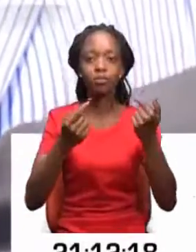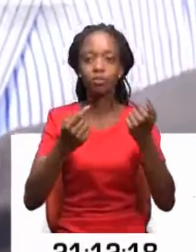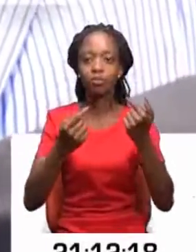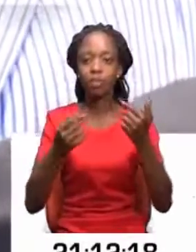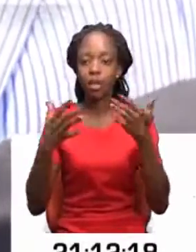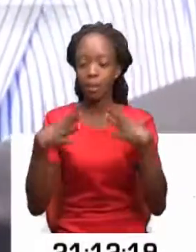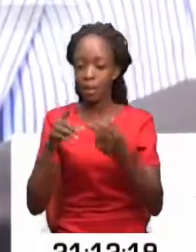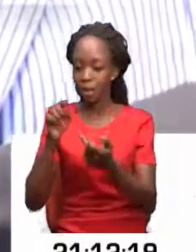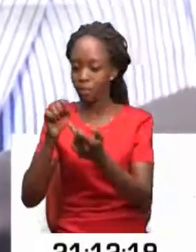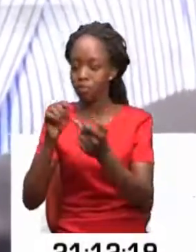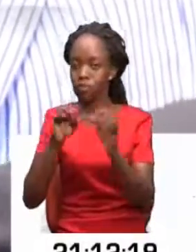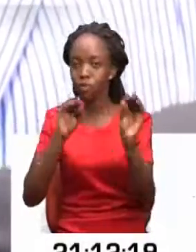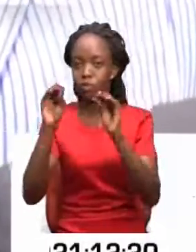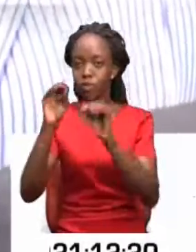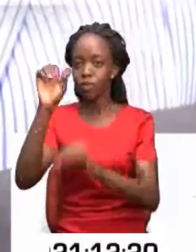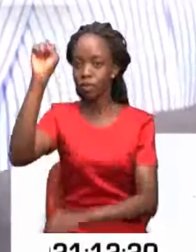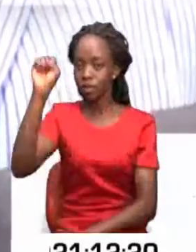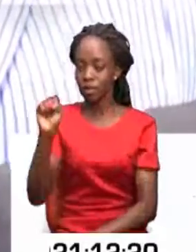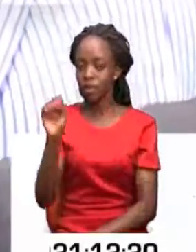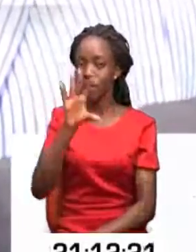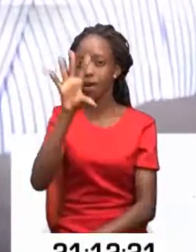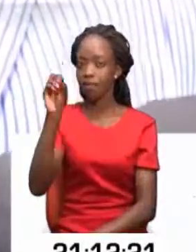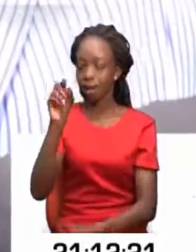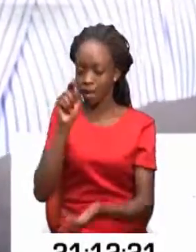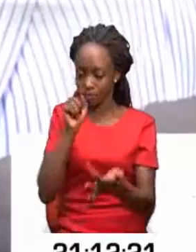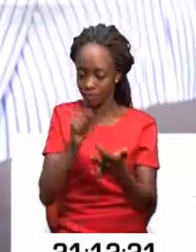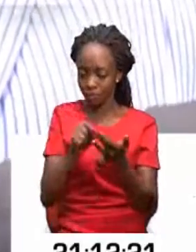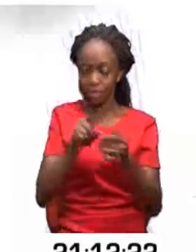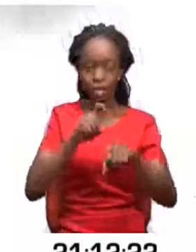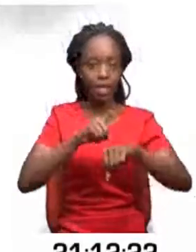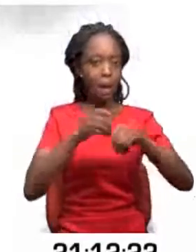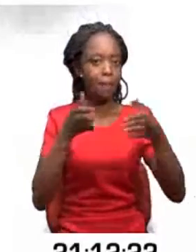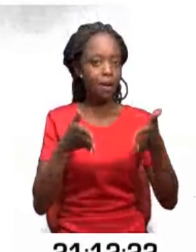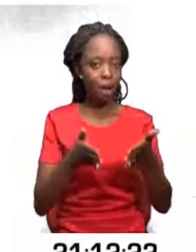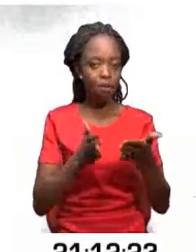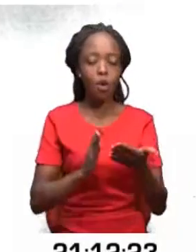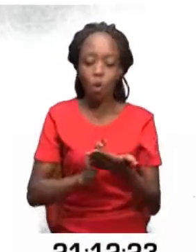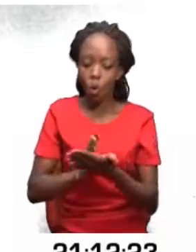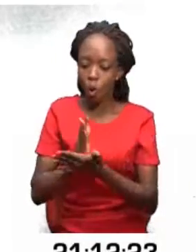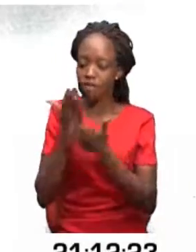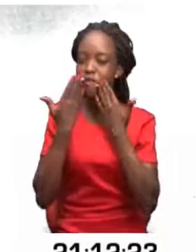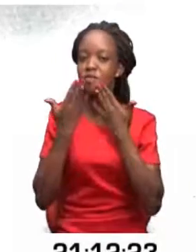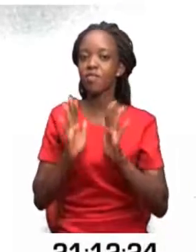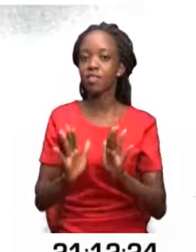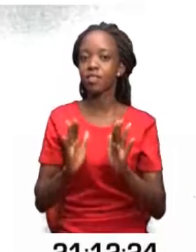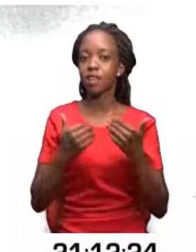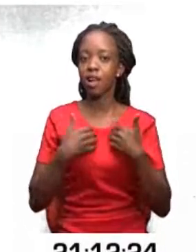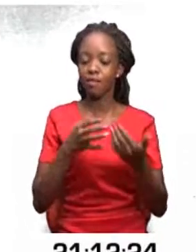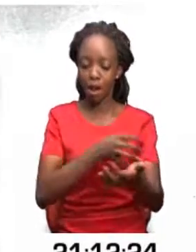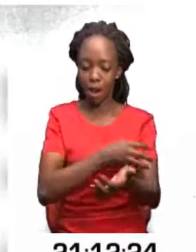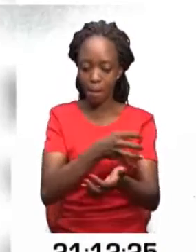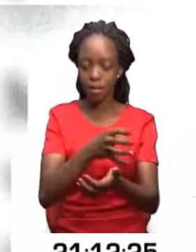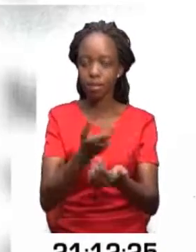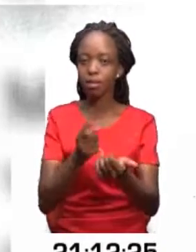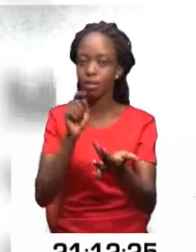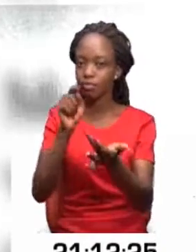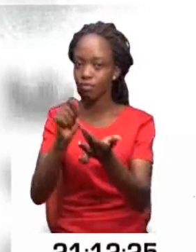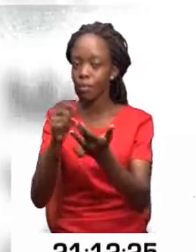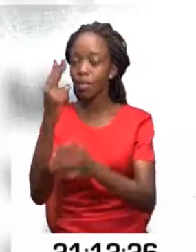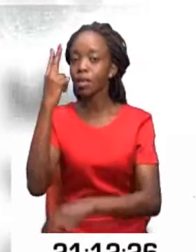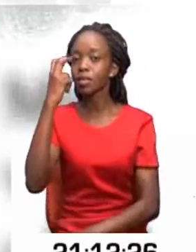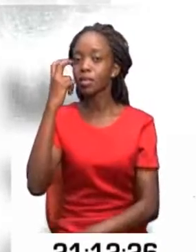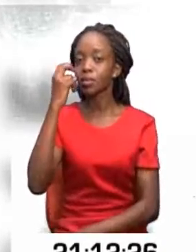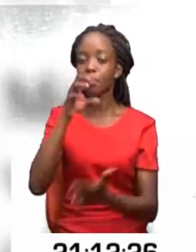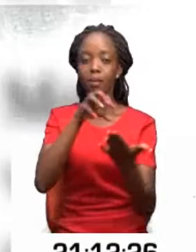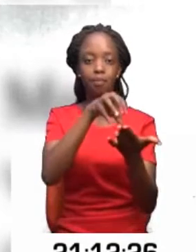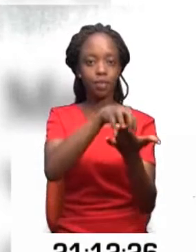to South Africa for screening, as at now it has confirmed that it has a capacity to test the suspected cases